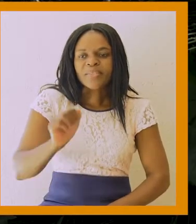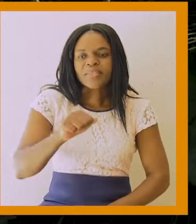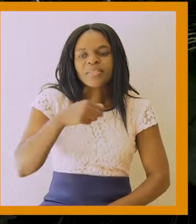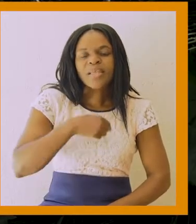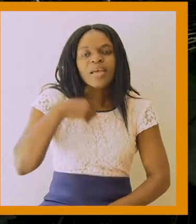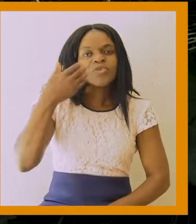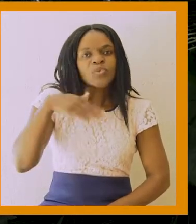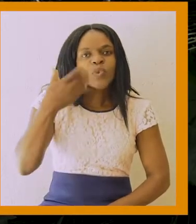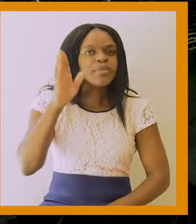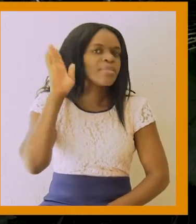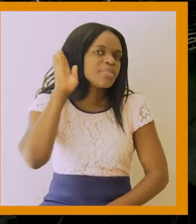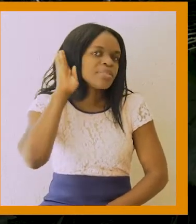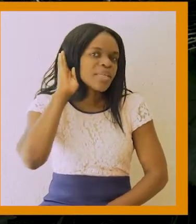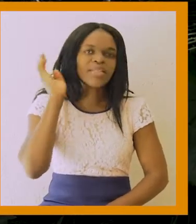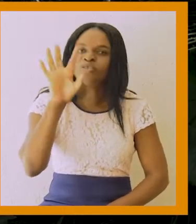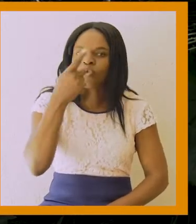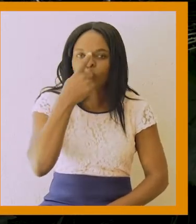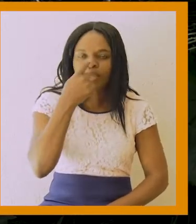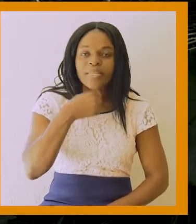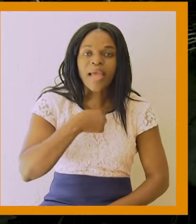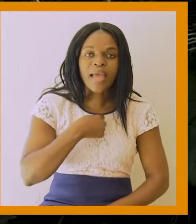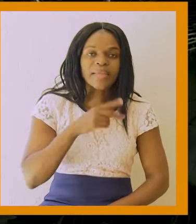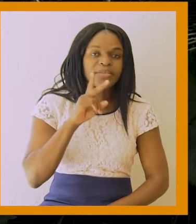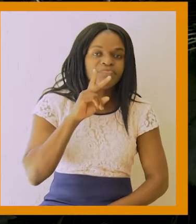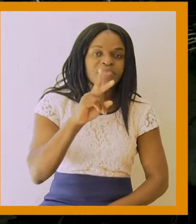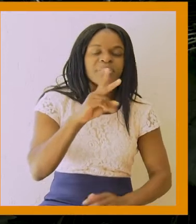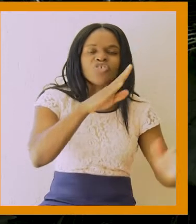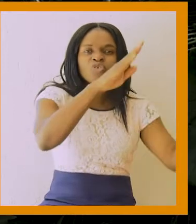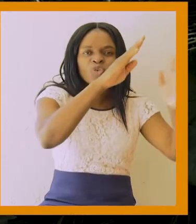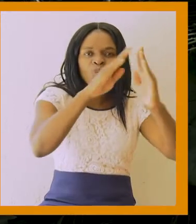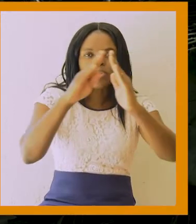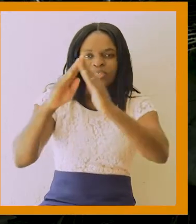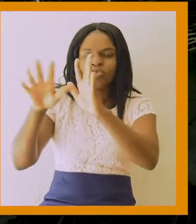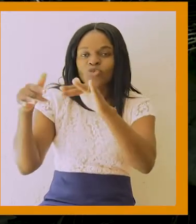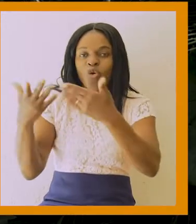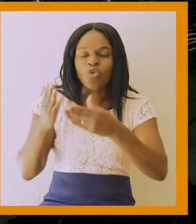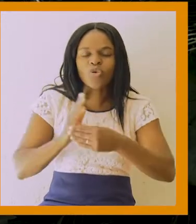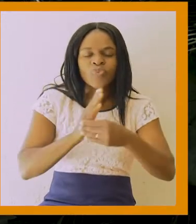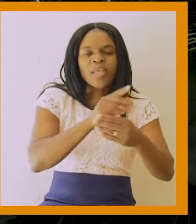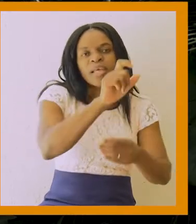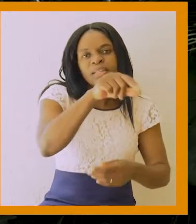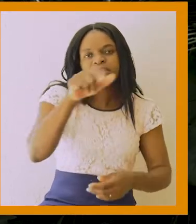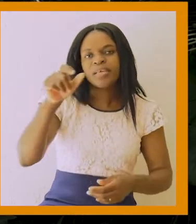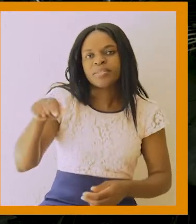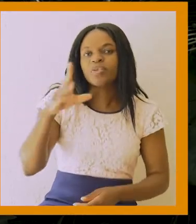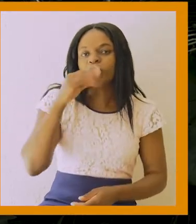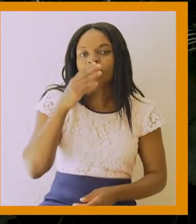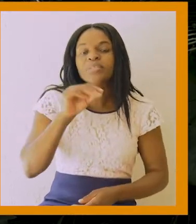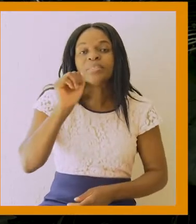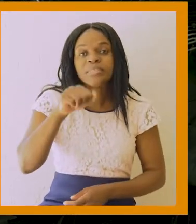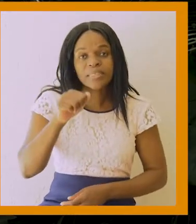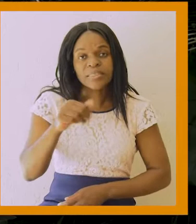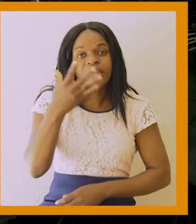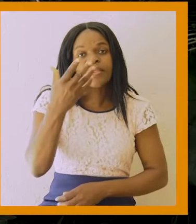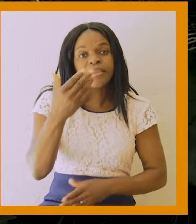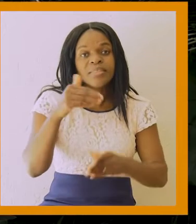We would say, I often hear when we go to these communities and talk to leaders, they would say in our churches